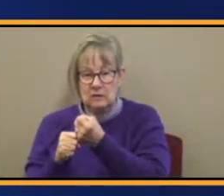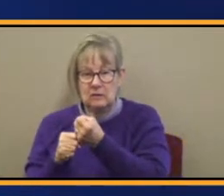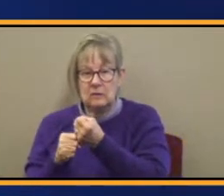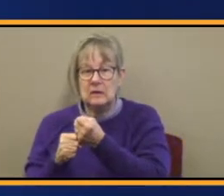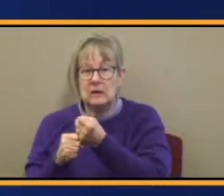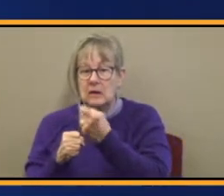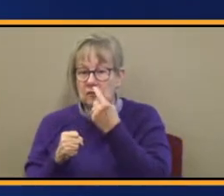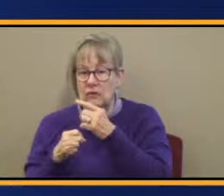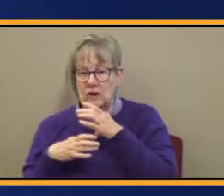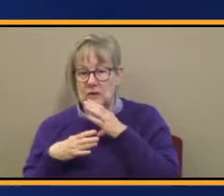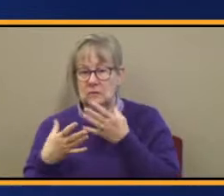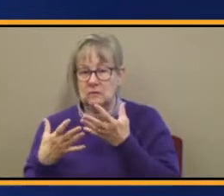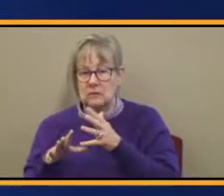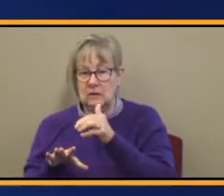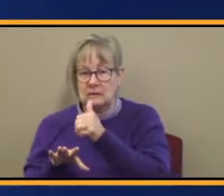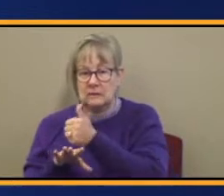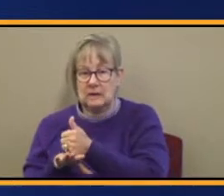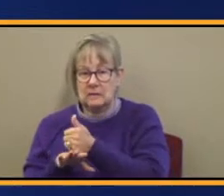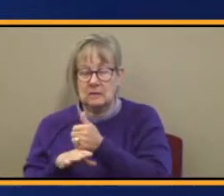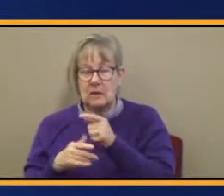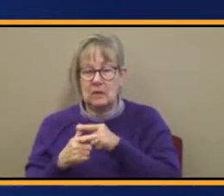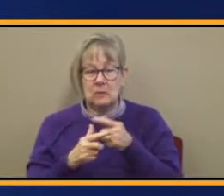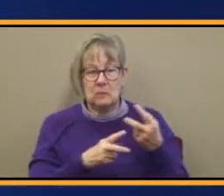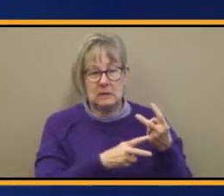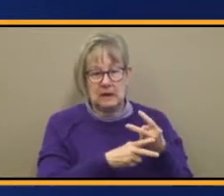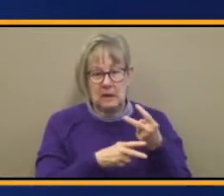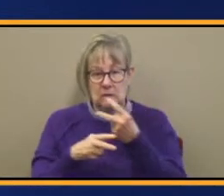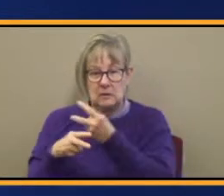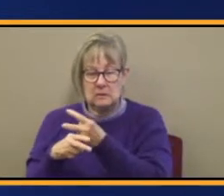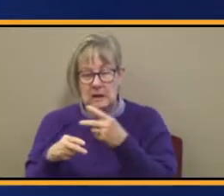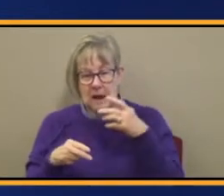be calculating, estimating.